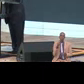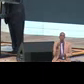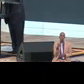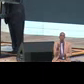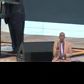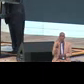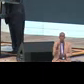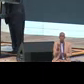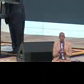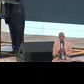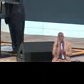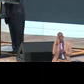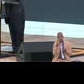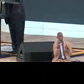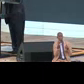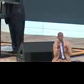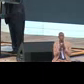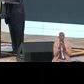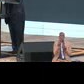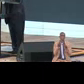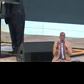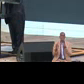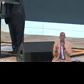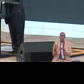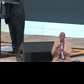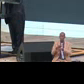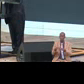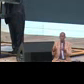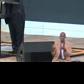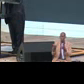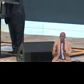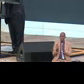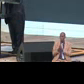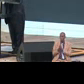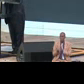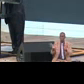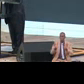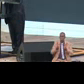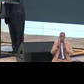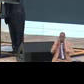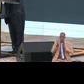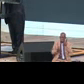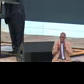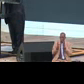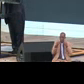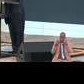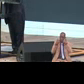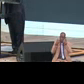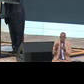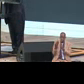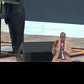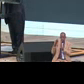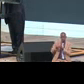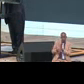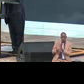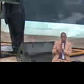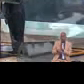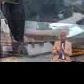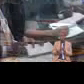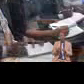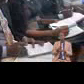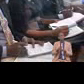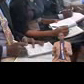That man, that woman, if you don't want open disgrace, open shame, don't go near